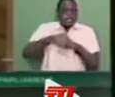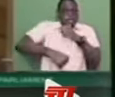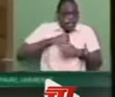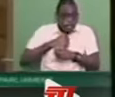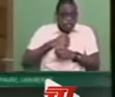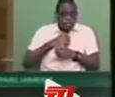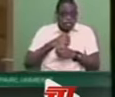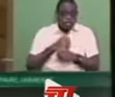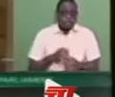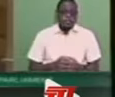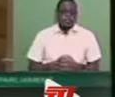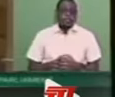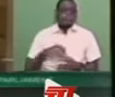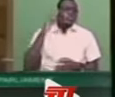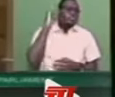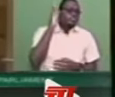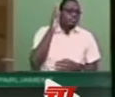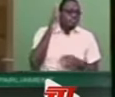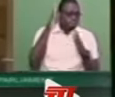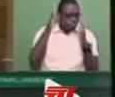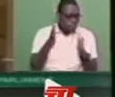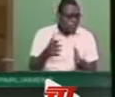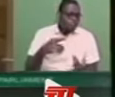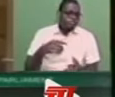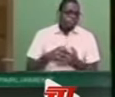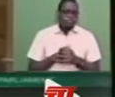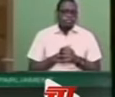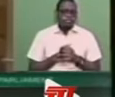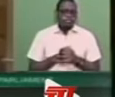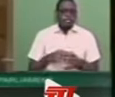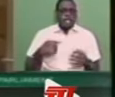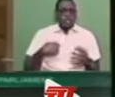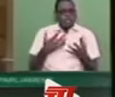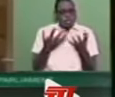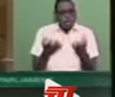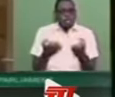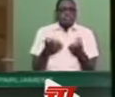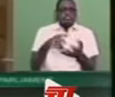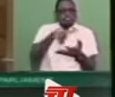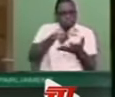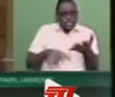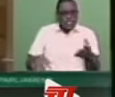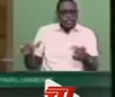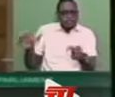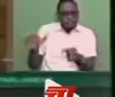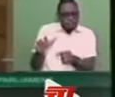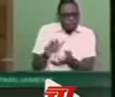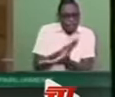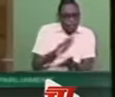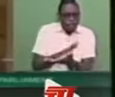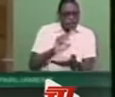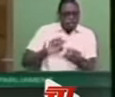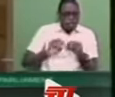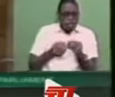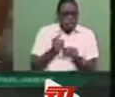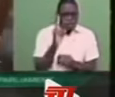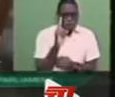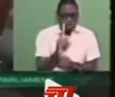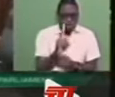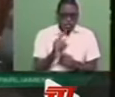Madam Speaker, I beg to move that paper number 1 be referred to the Public Accounts Committee.